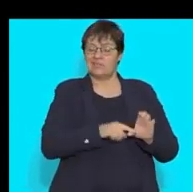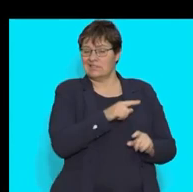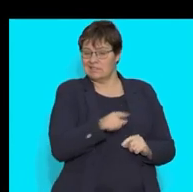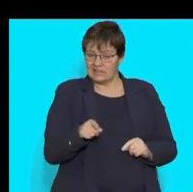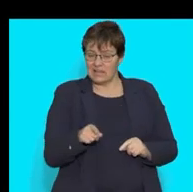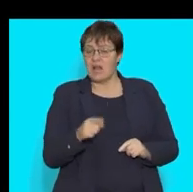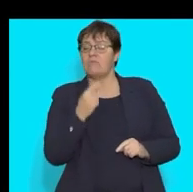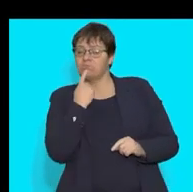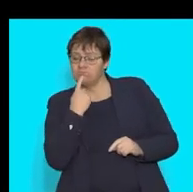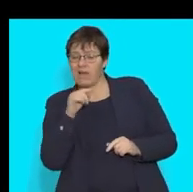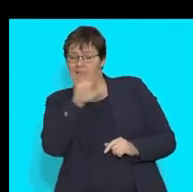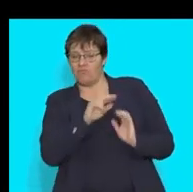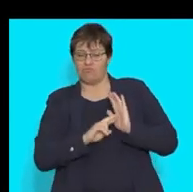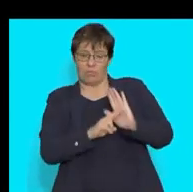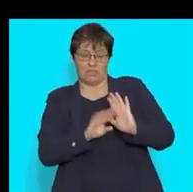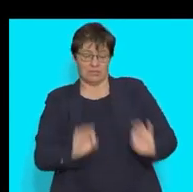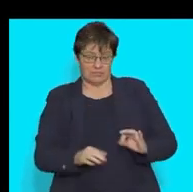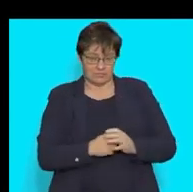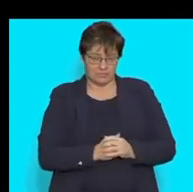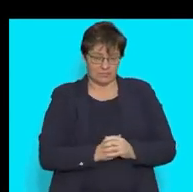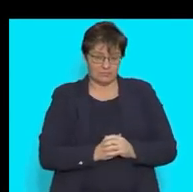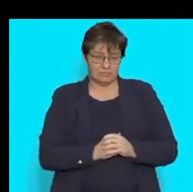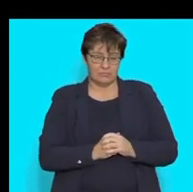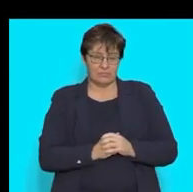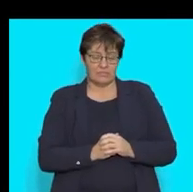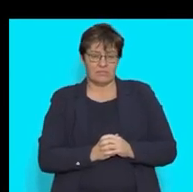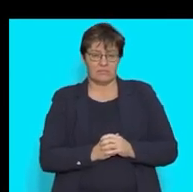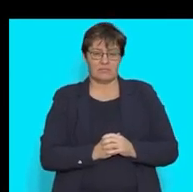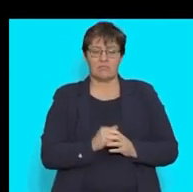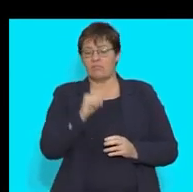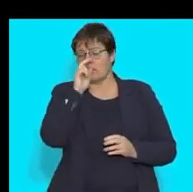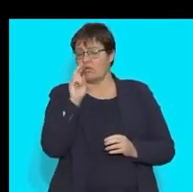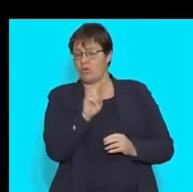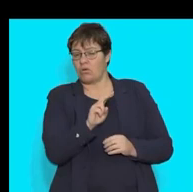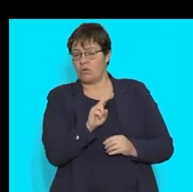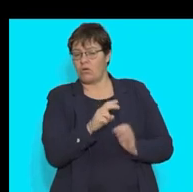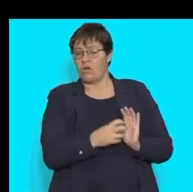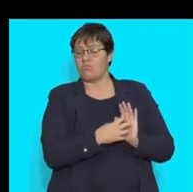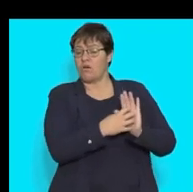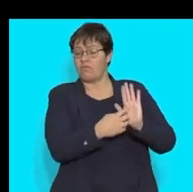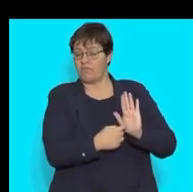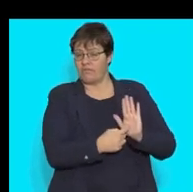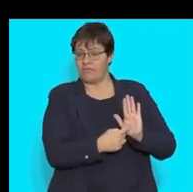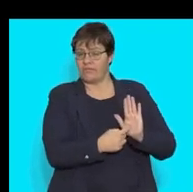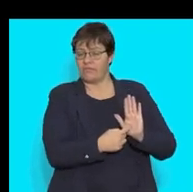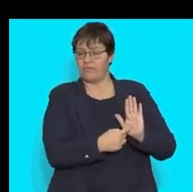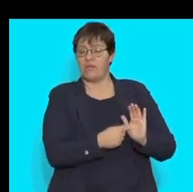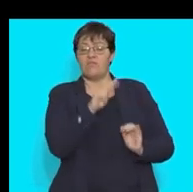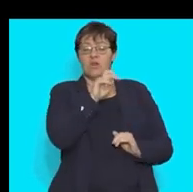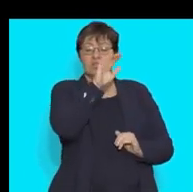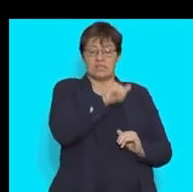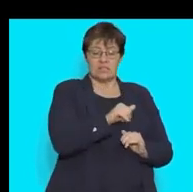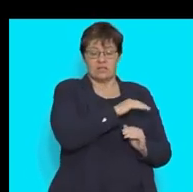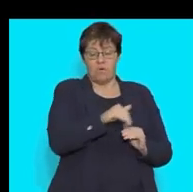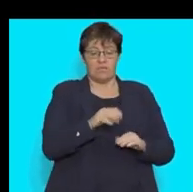then that's what that area represents. So if we look at this graph, which shows velocity over a period of